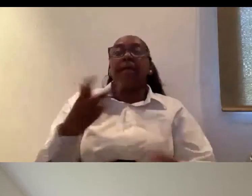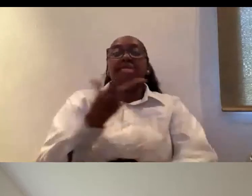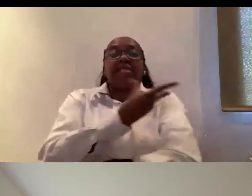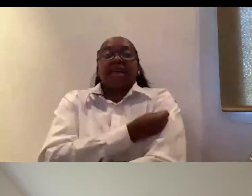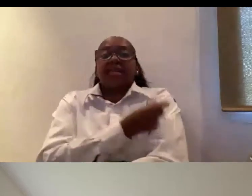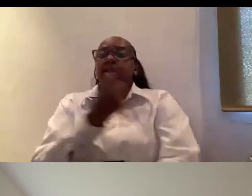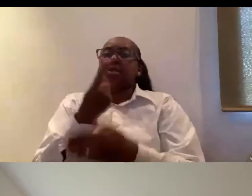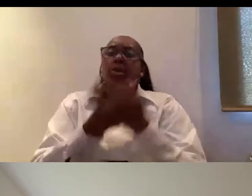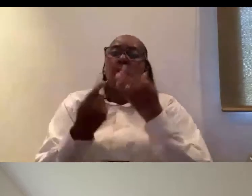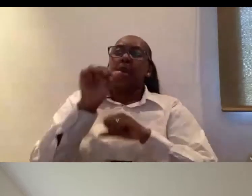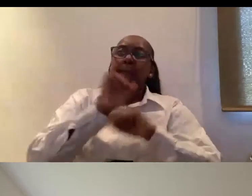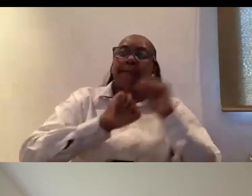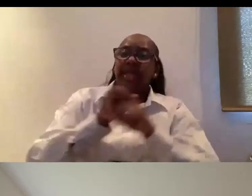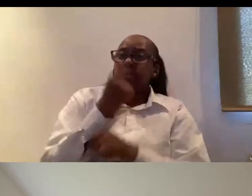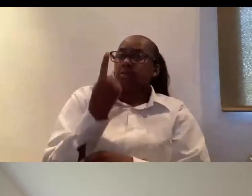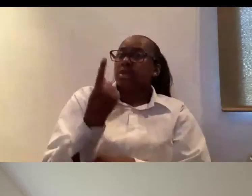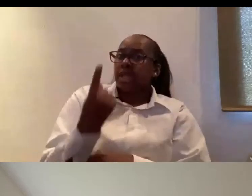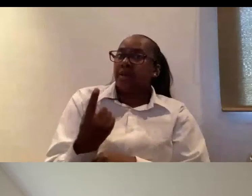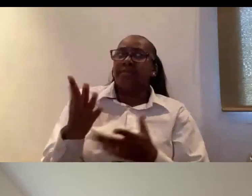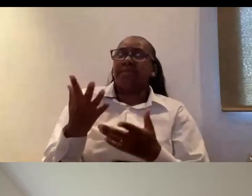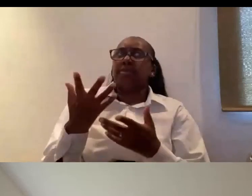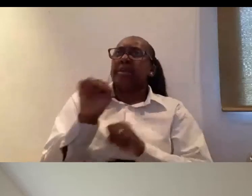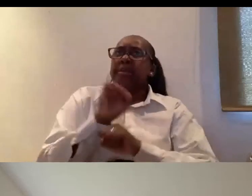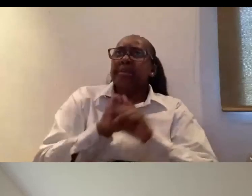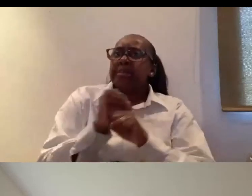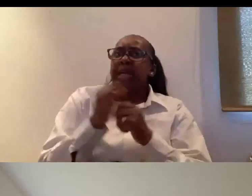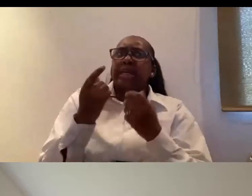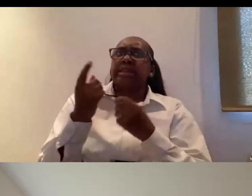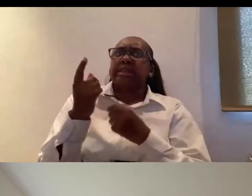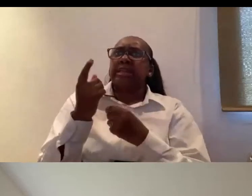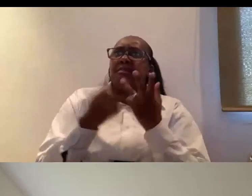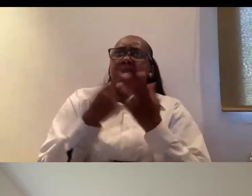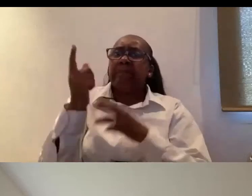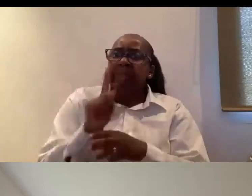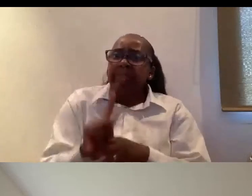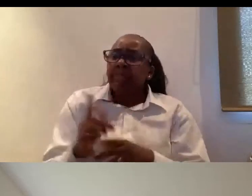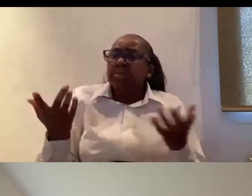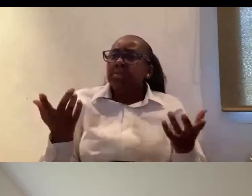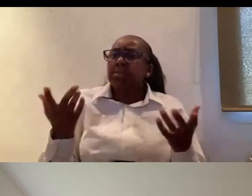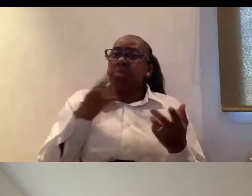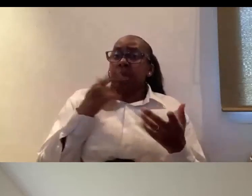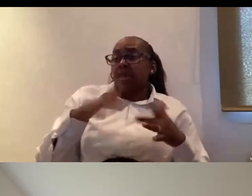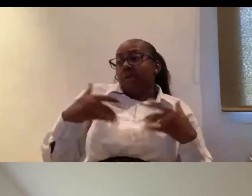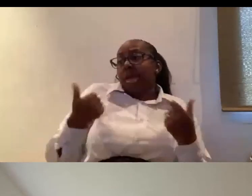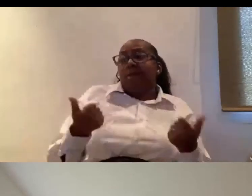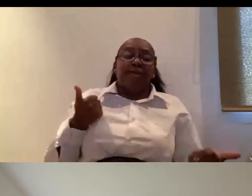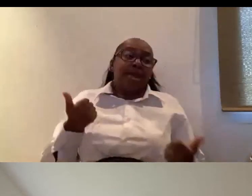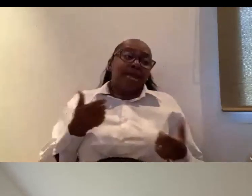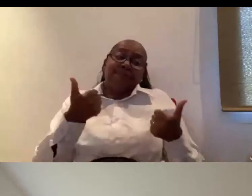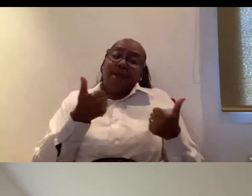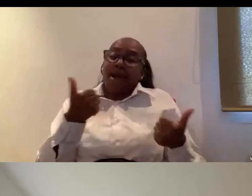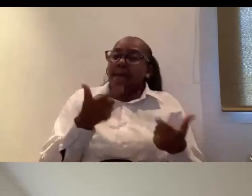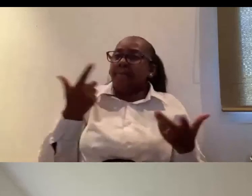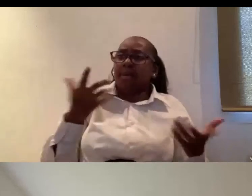just about protecting yourself, it's about protecting those people around you. So you may be young, fit and healthy, but almost